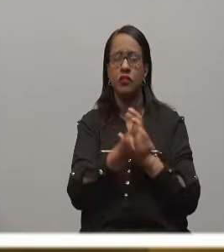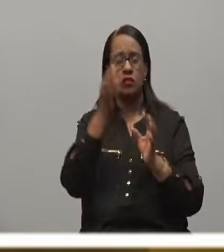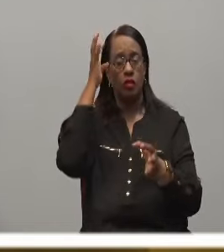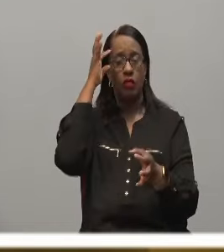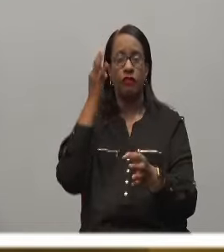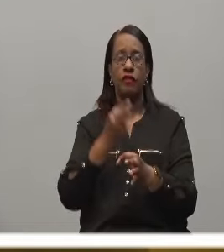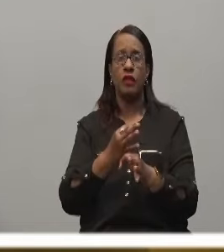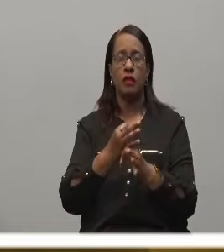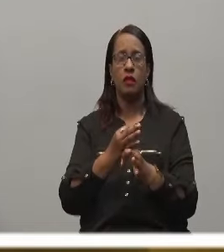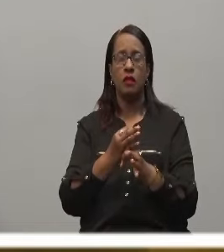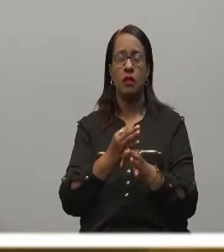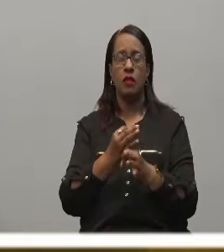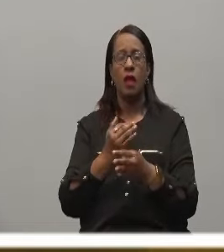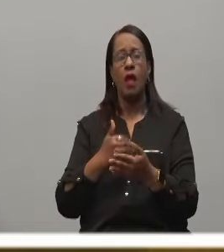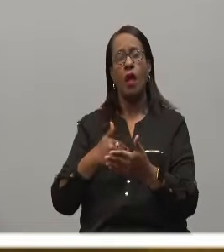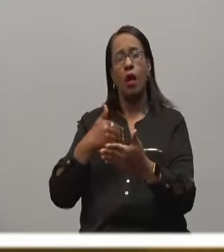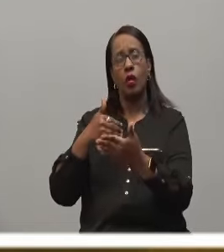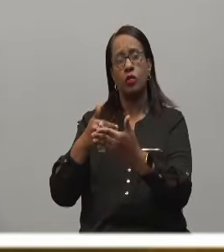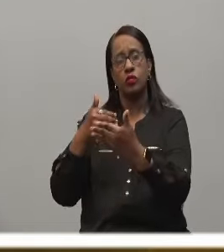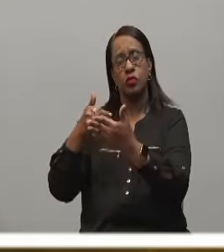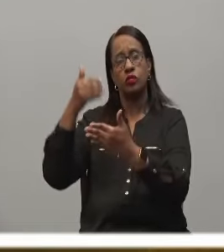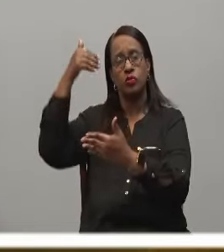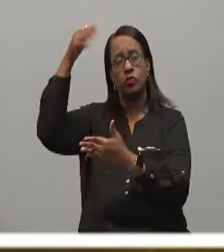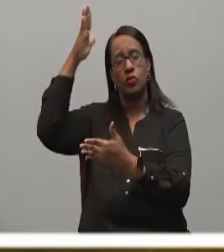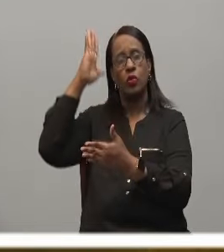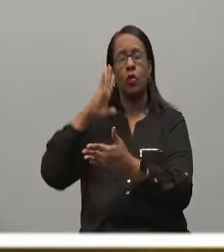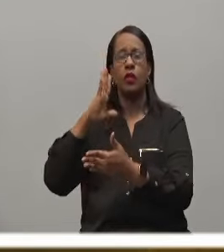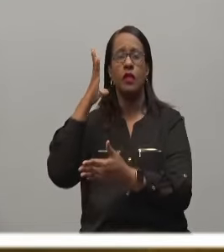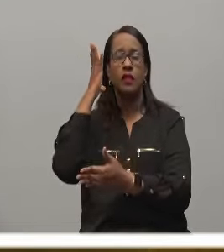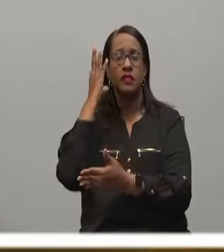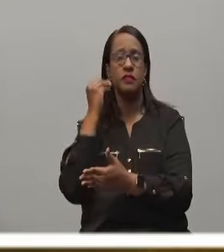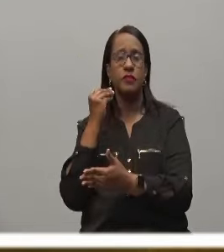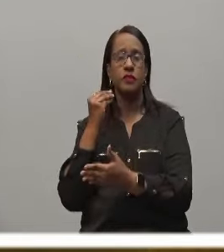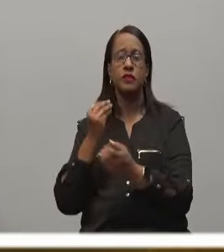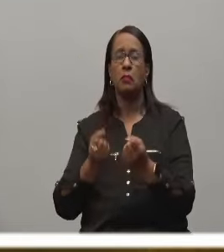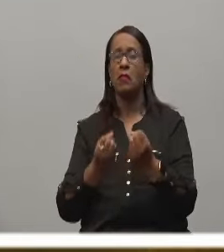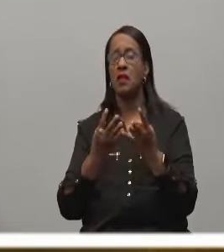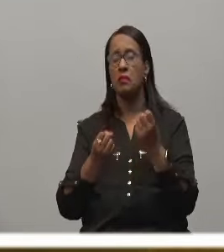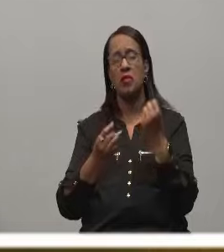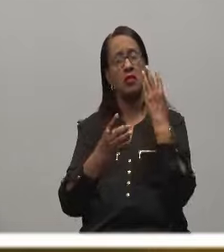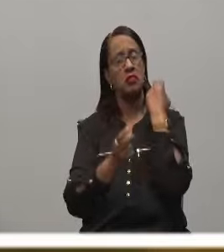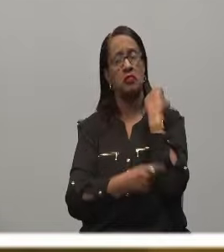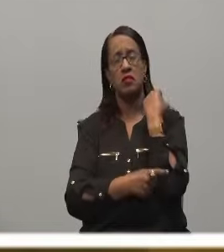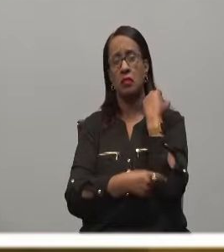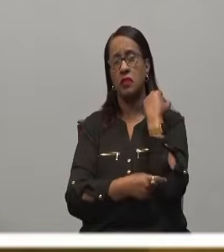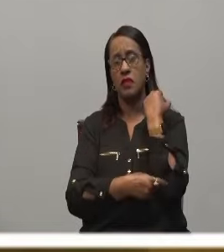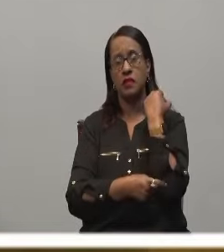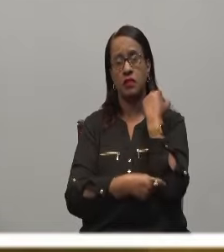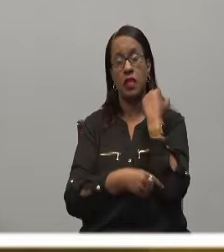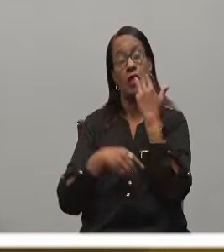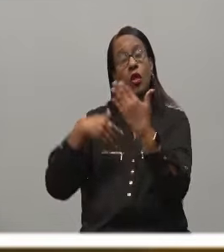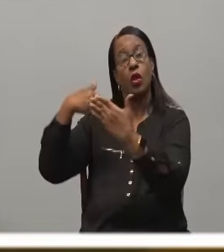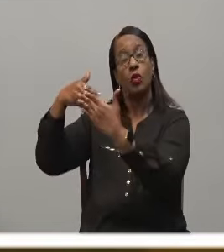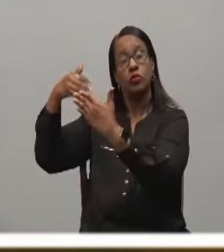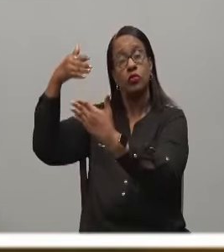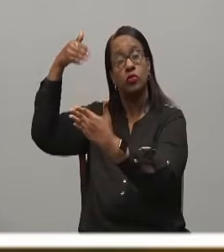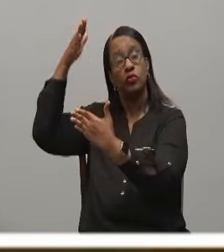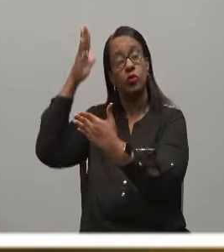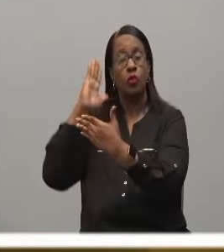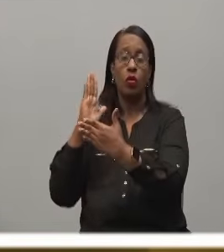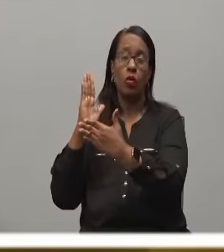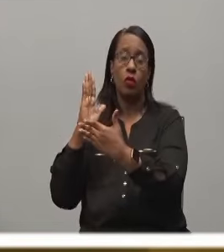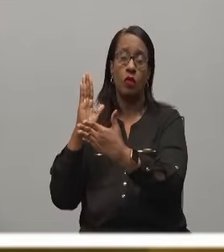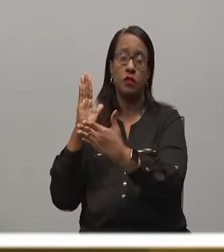they also start experiencing all sorts of temptations to move away and to go back to how it was